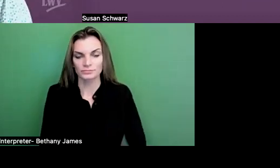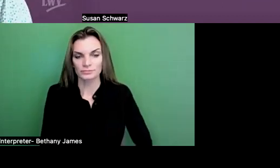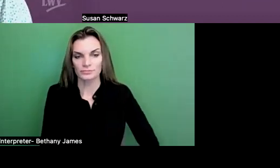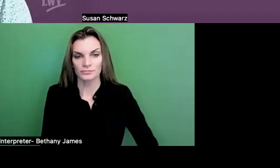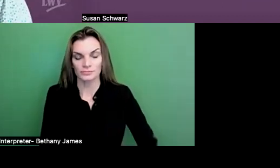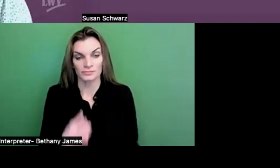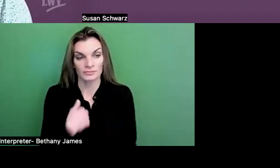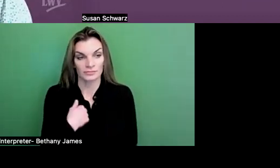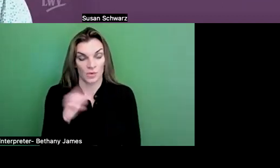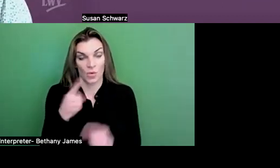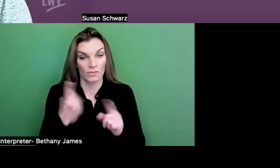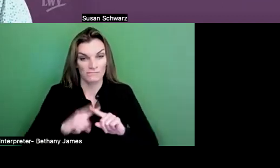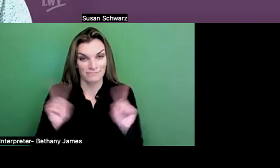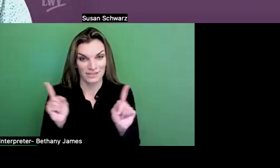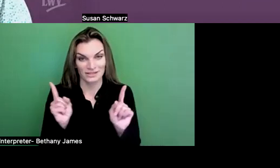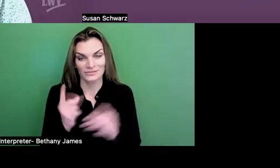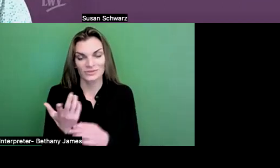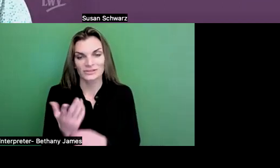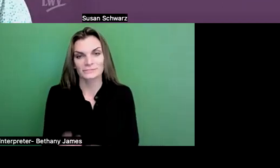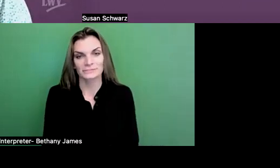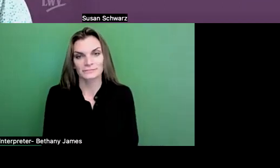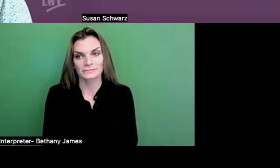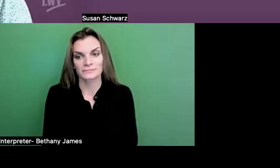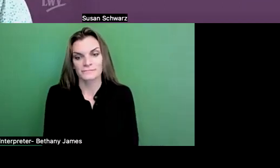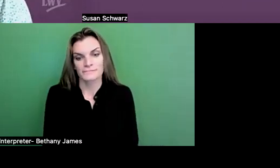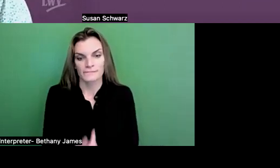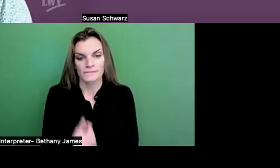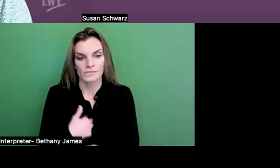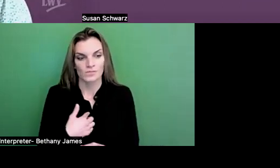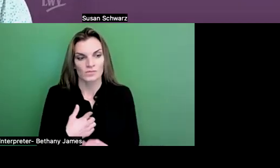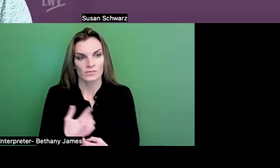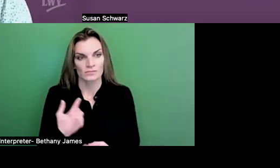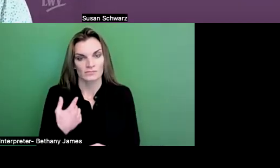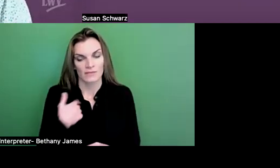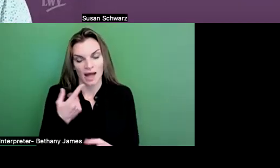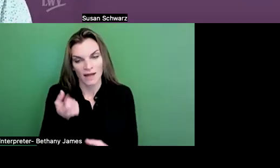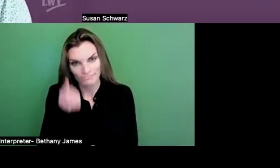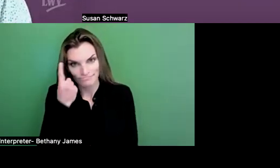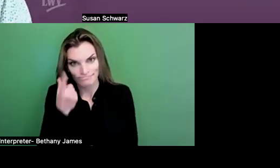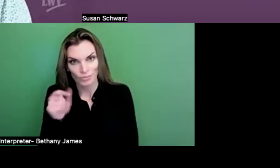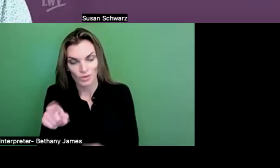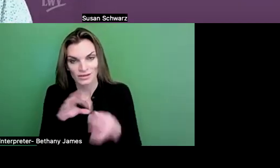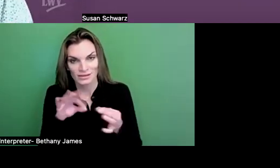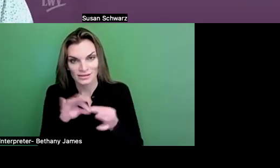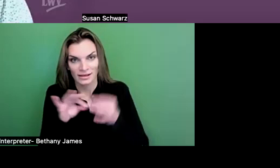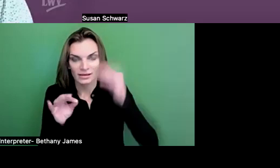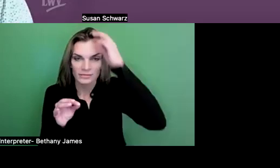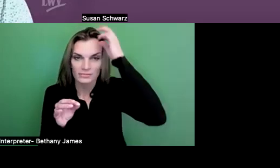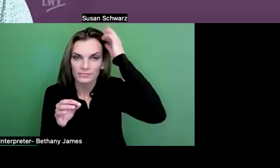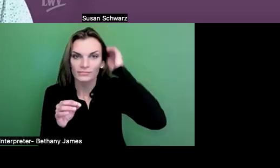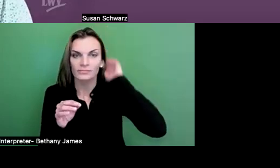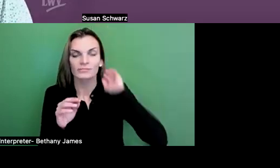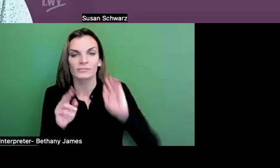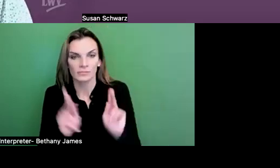The only difference I think is that, I hear what he's saying about people